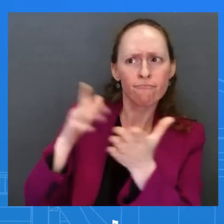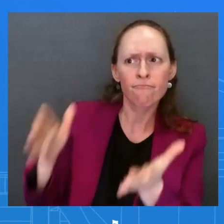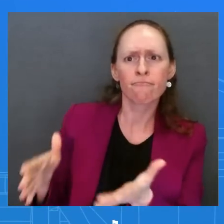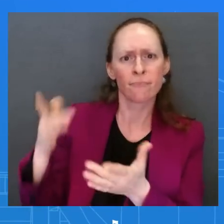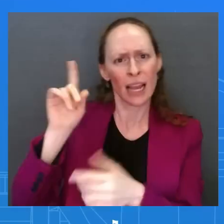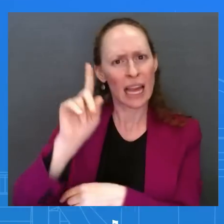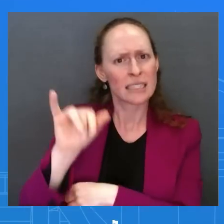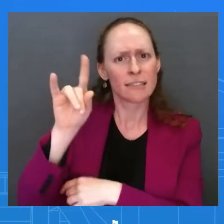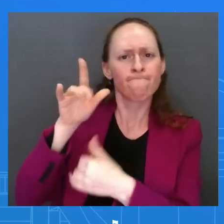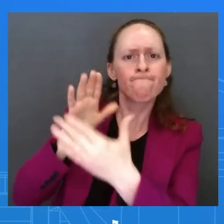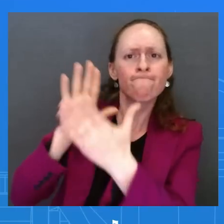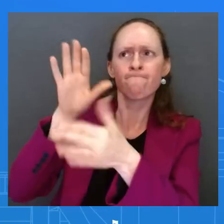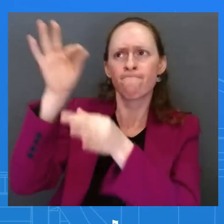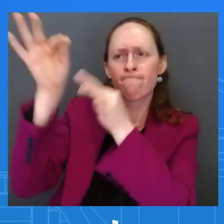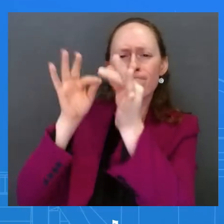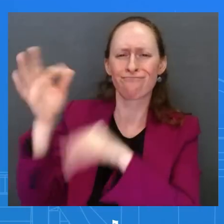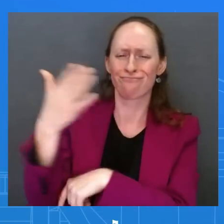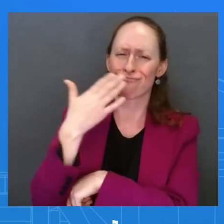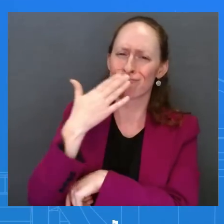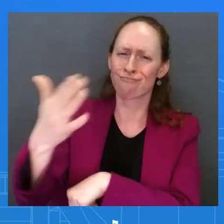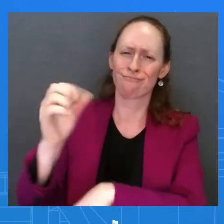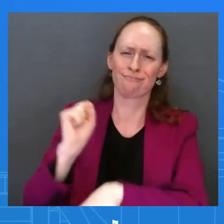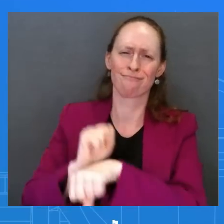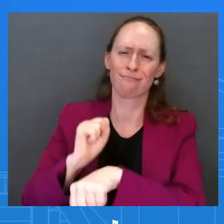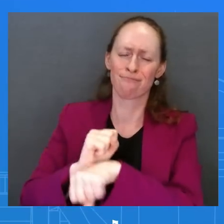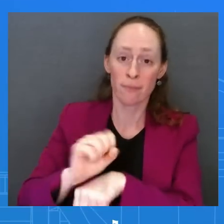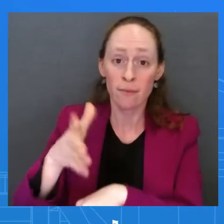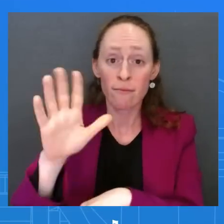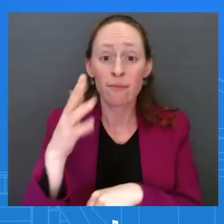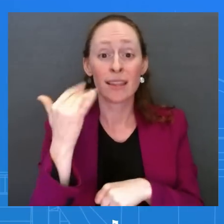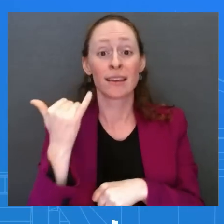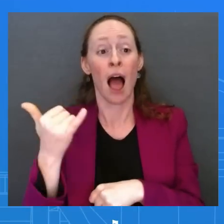to the deficit, this is a president, and he's shown this by his